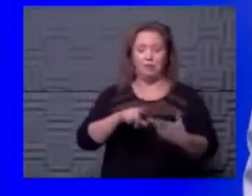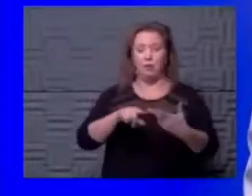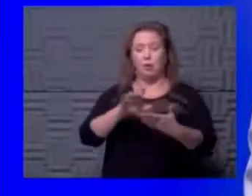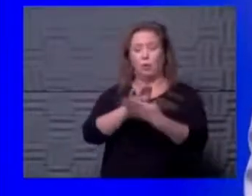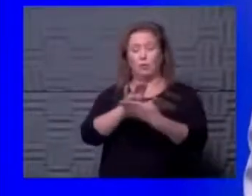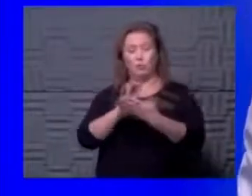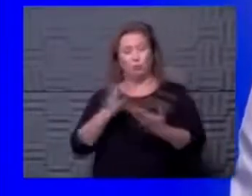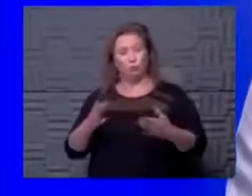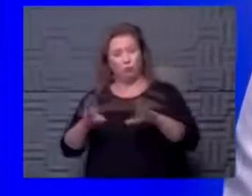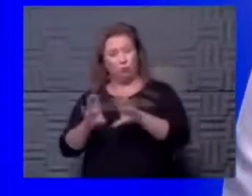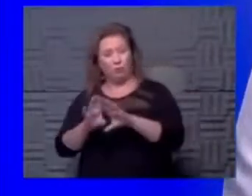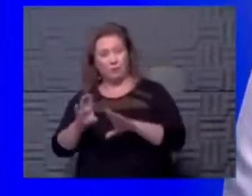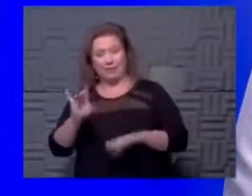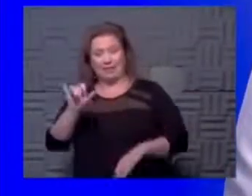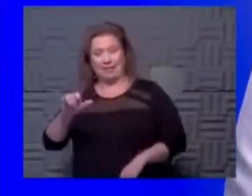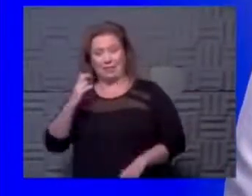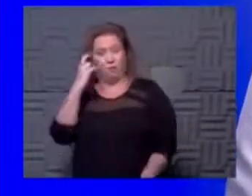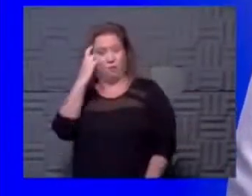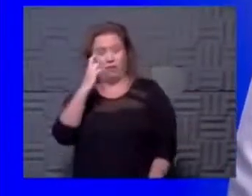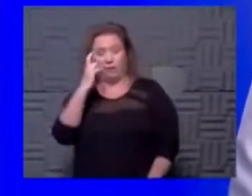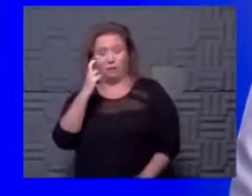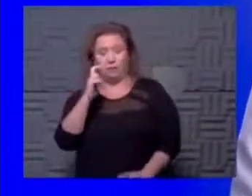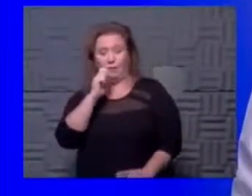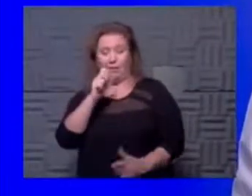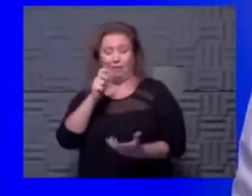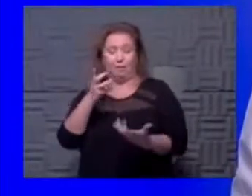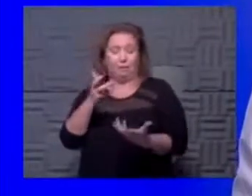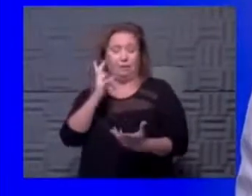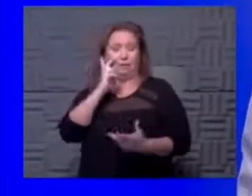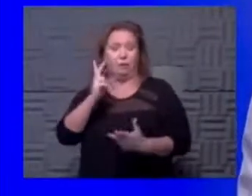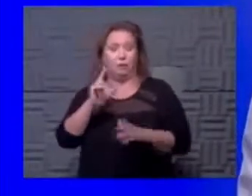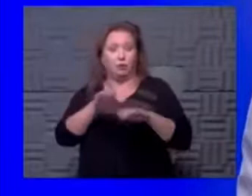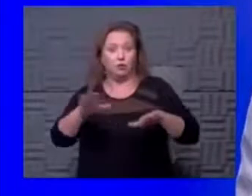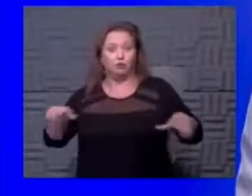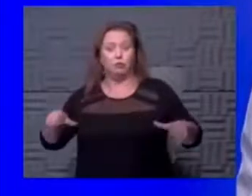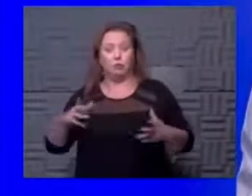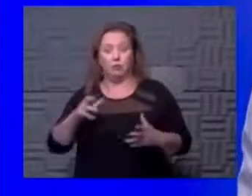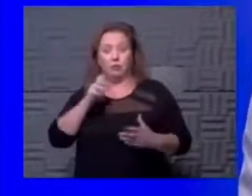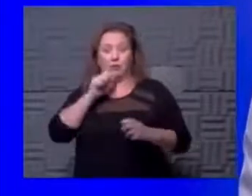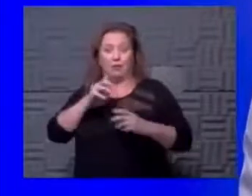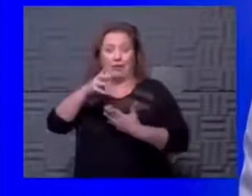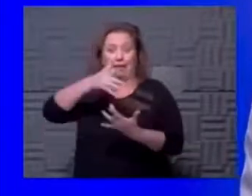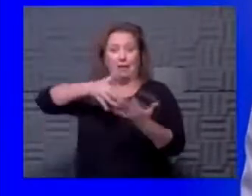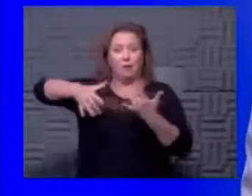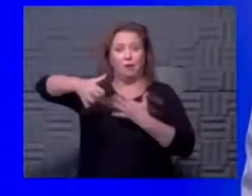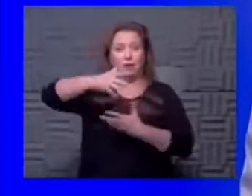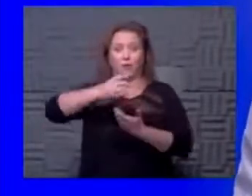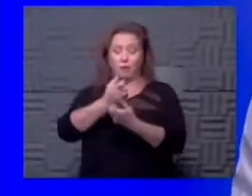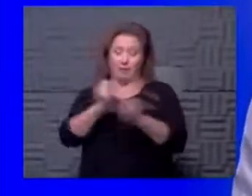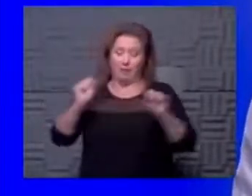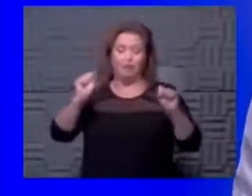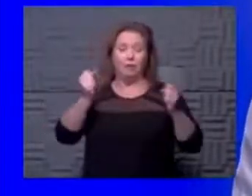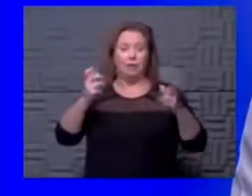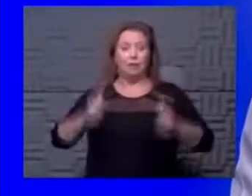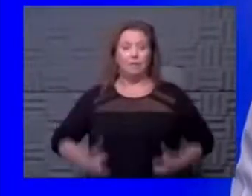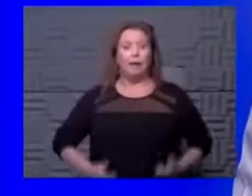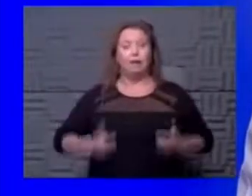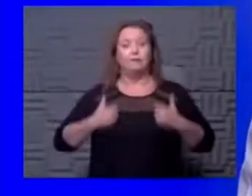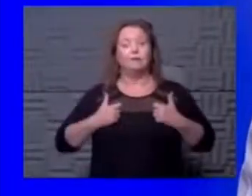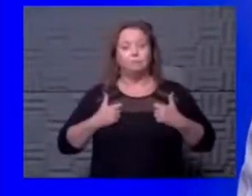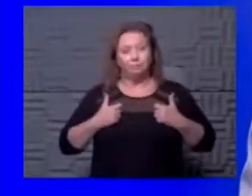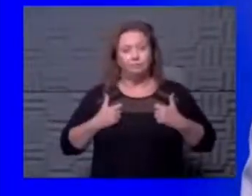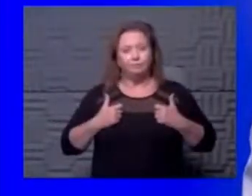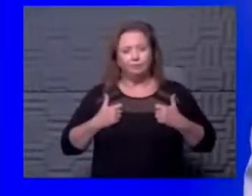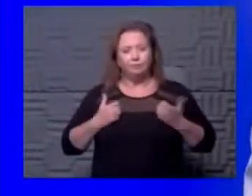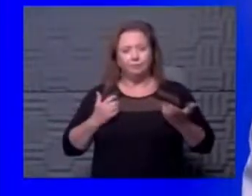school shutdowns, so they weren't able to interact much? That had a component. That also saved a lot of lives. But